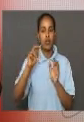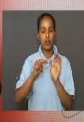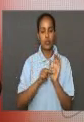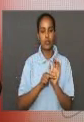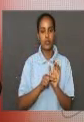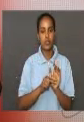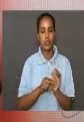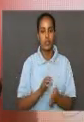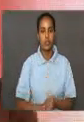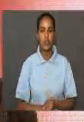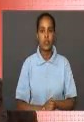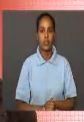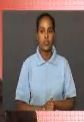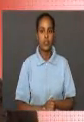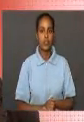anode.